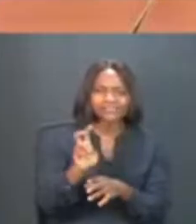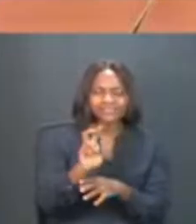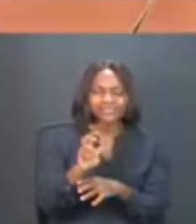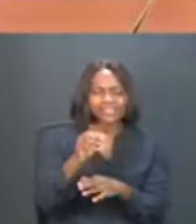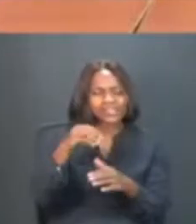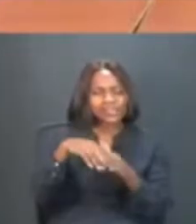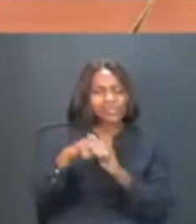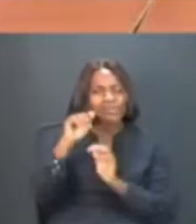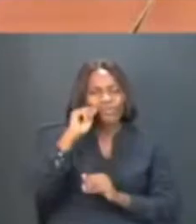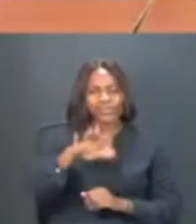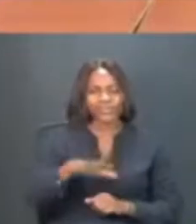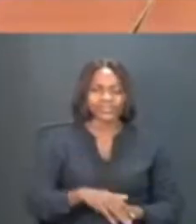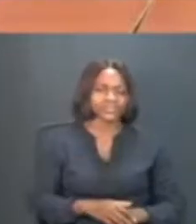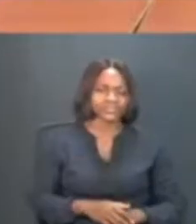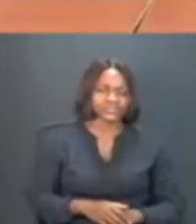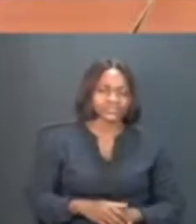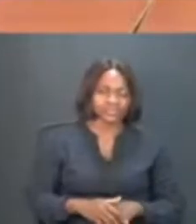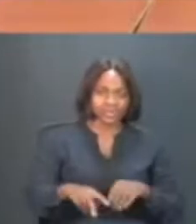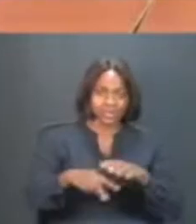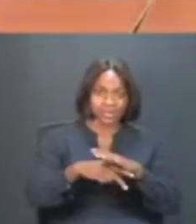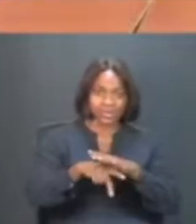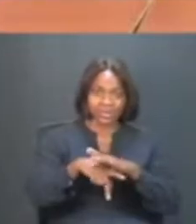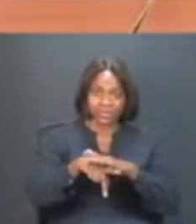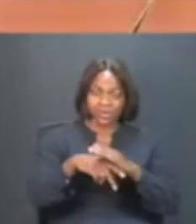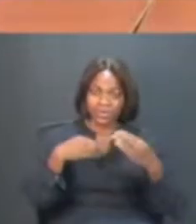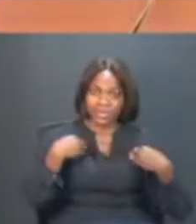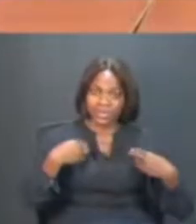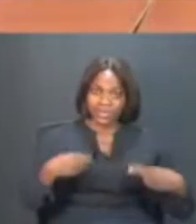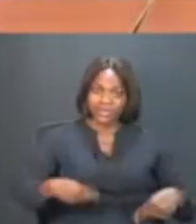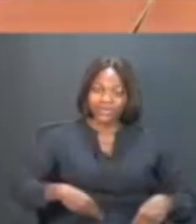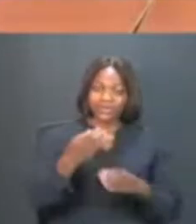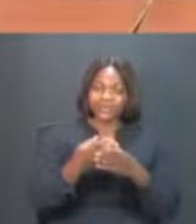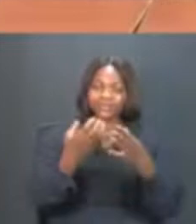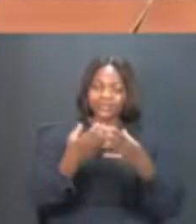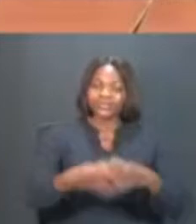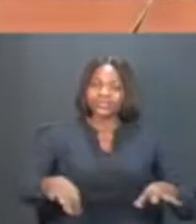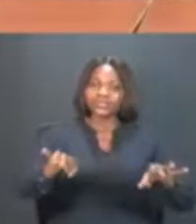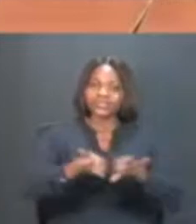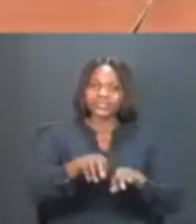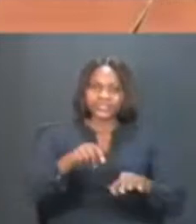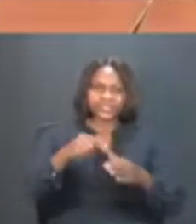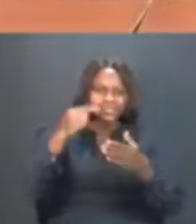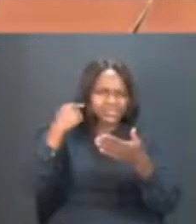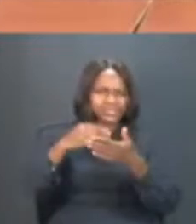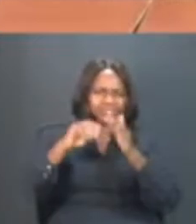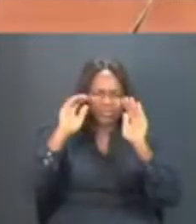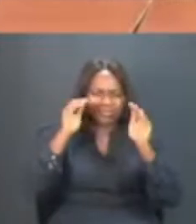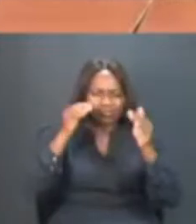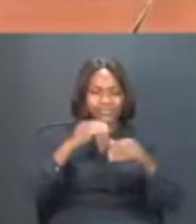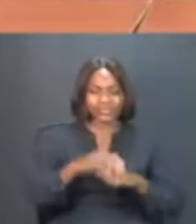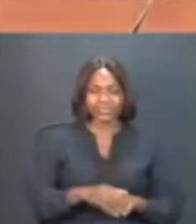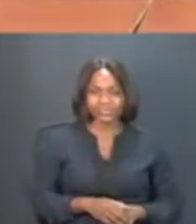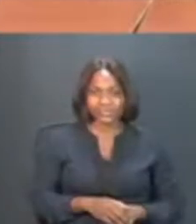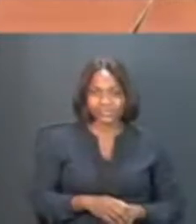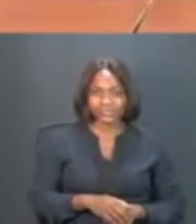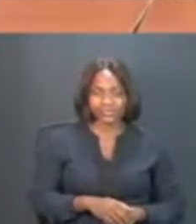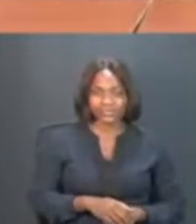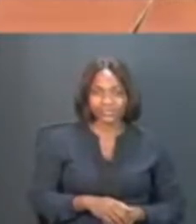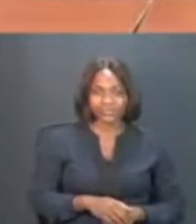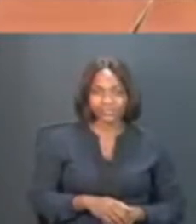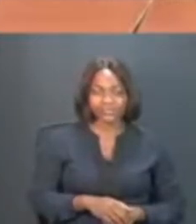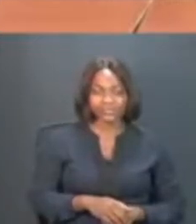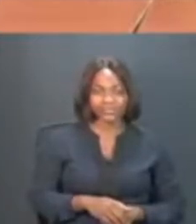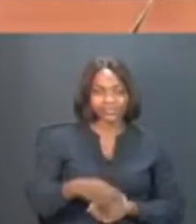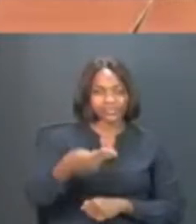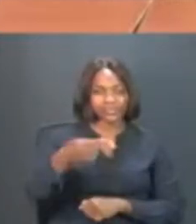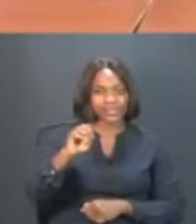women? So primary health care is something we have to look into it very seriously. Hepatitis B and C, how much is